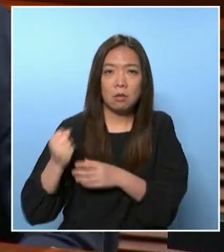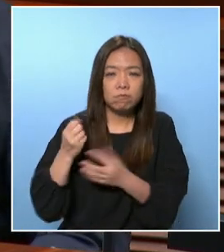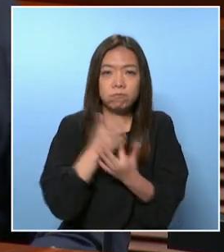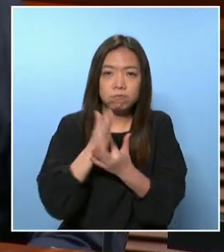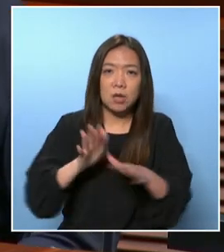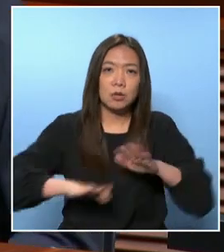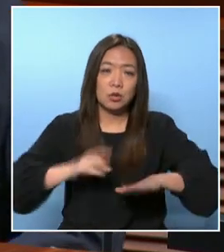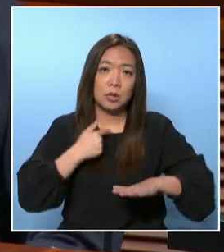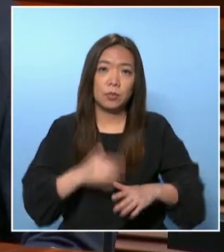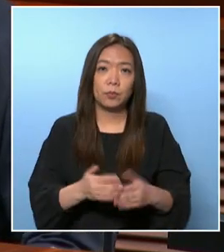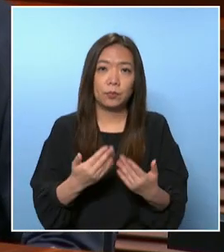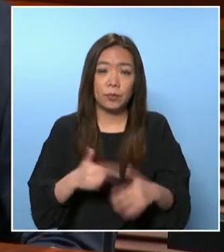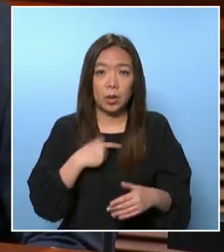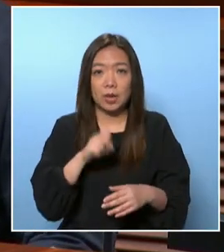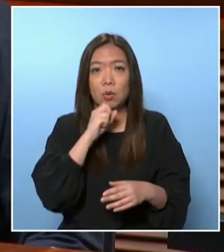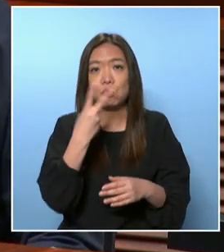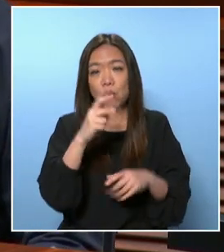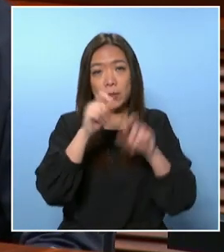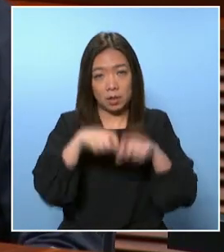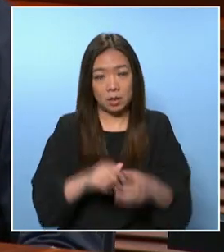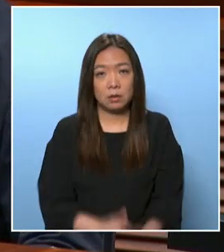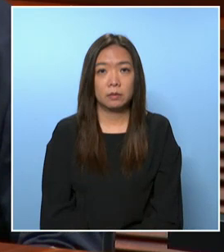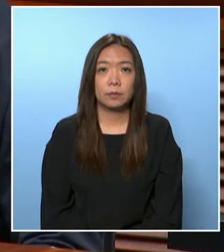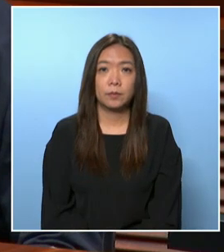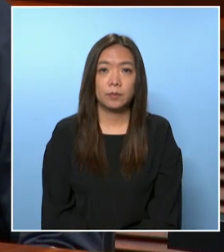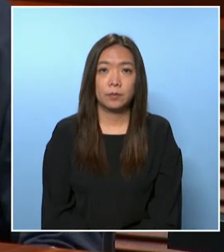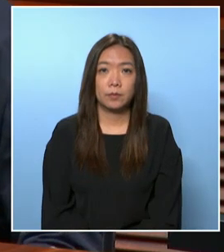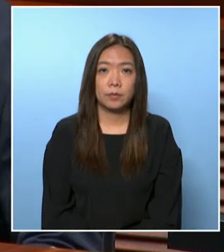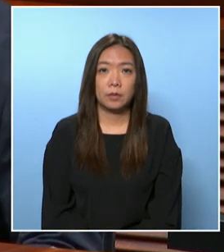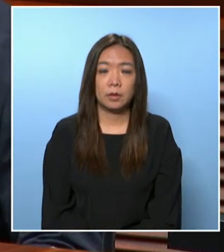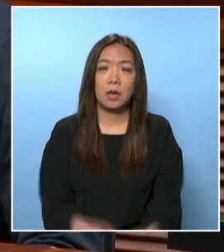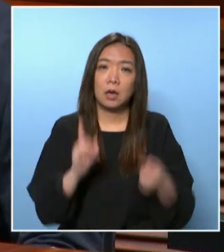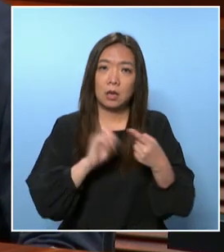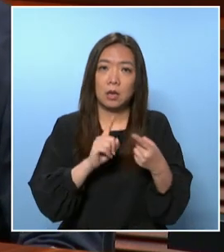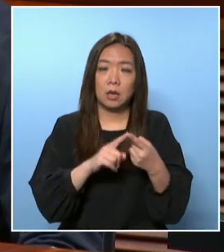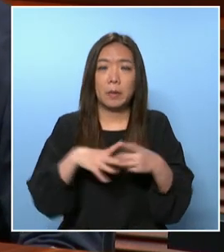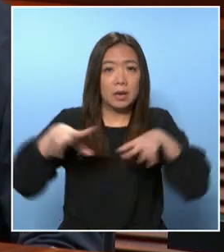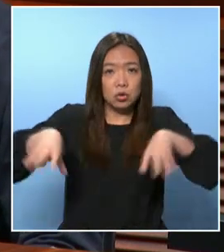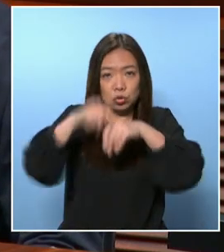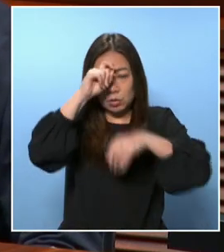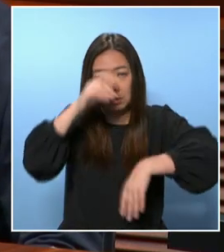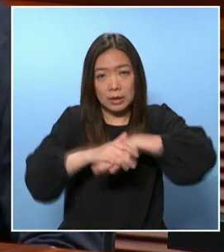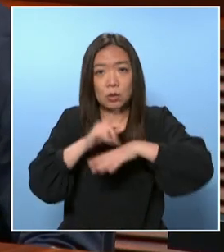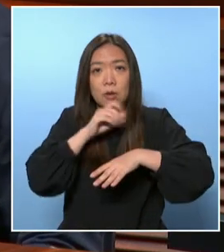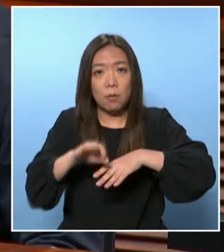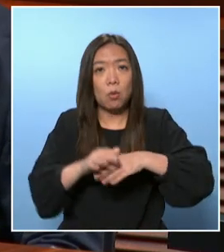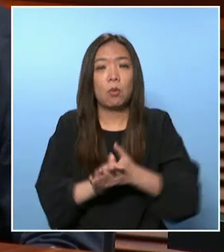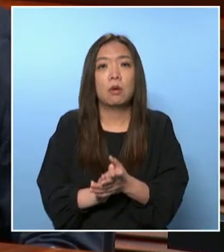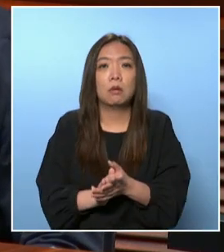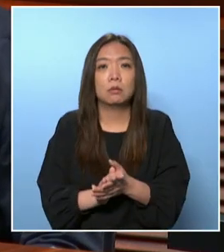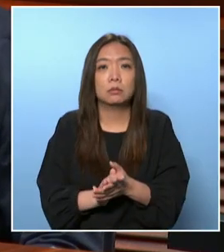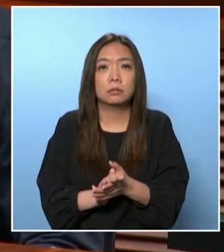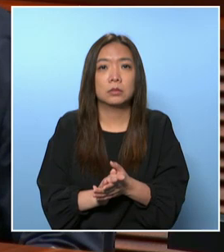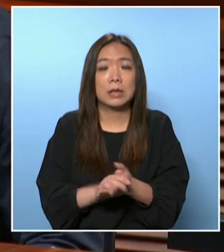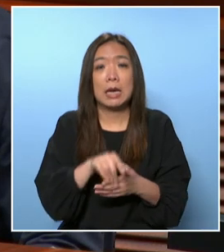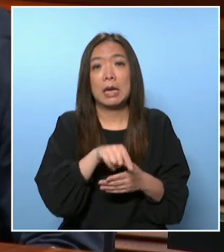is something that the government should be pragmatic about. I've got two questions. Would there